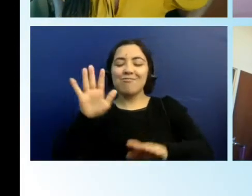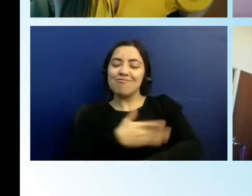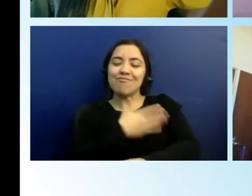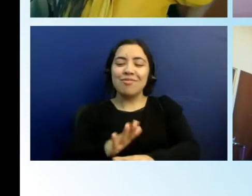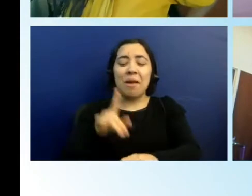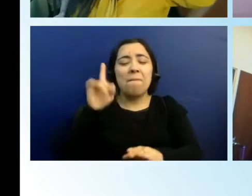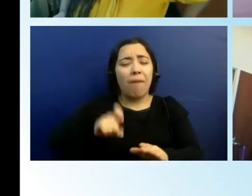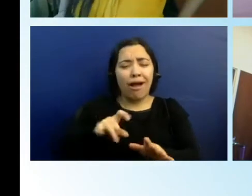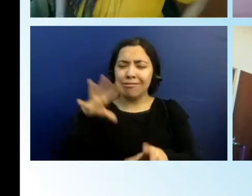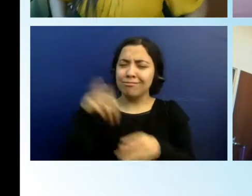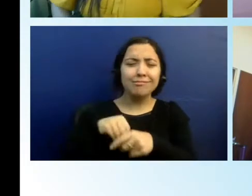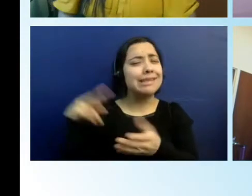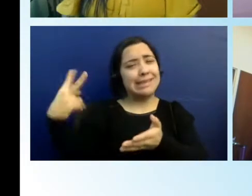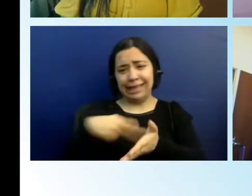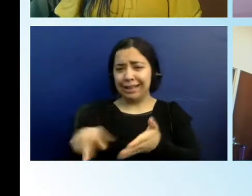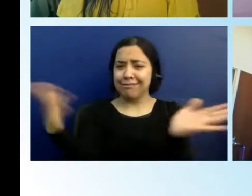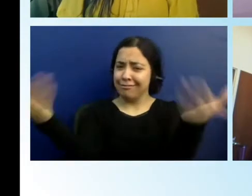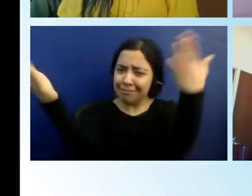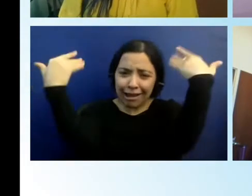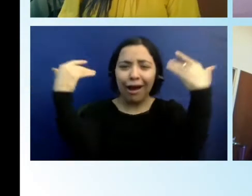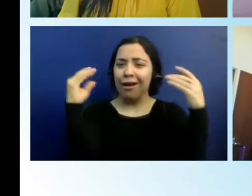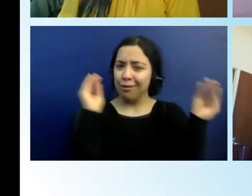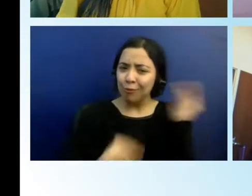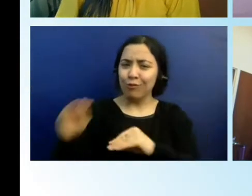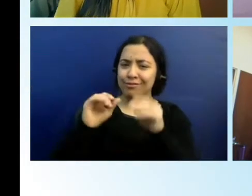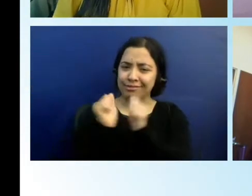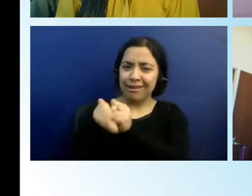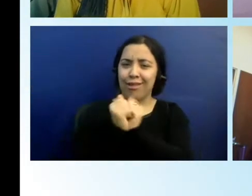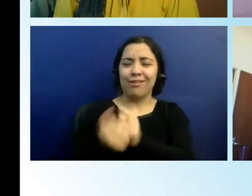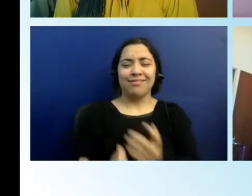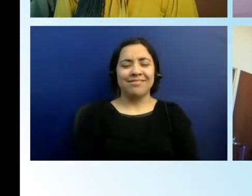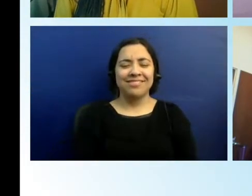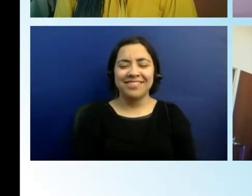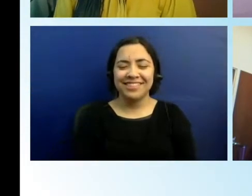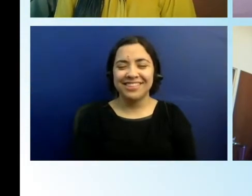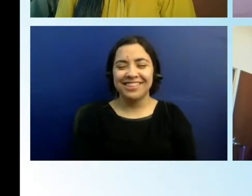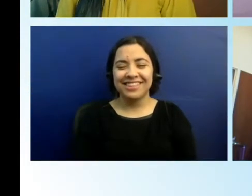dancing, and we gotta move together with it.